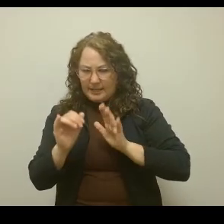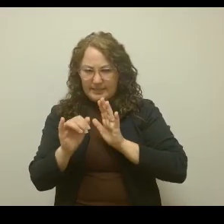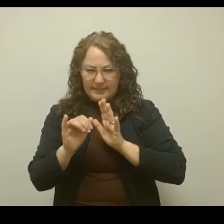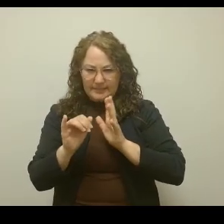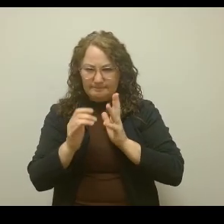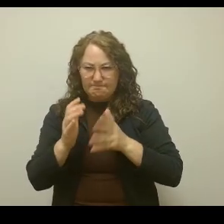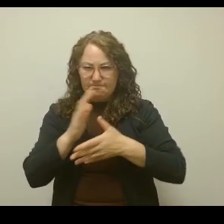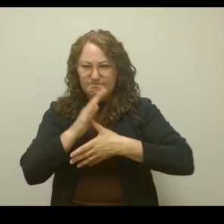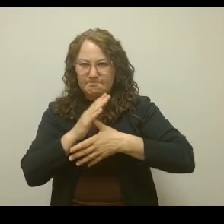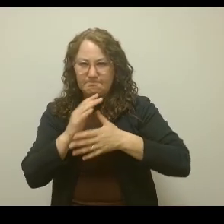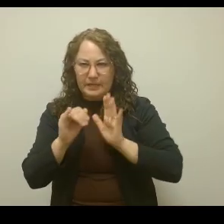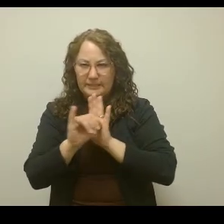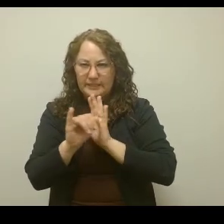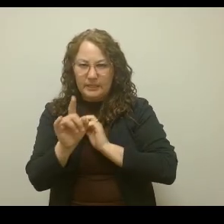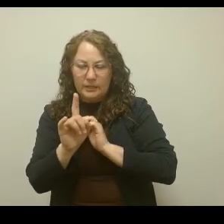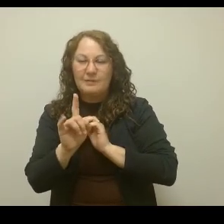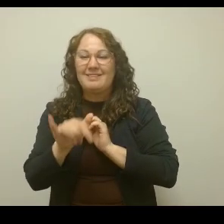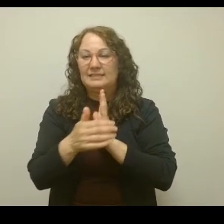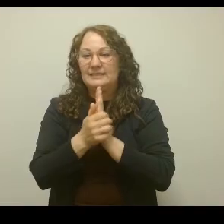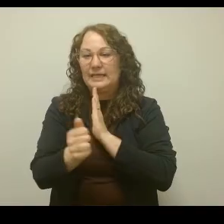takes practice.